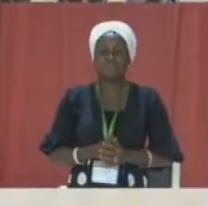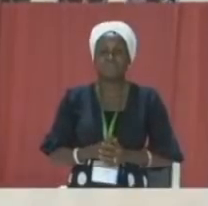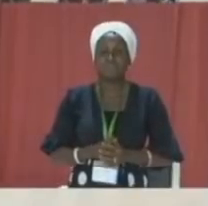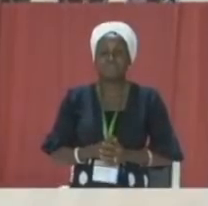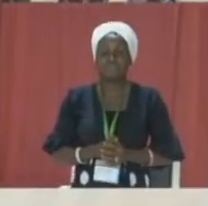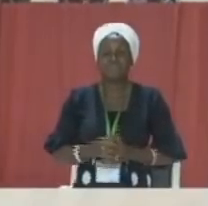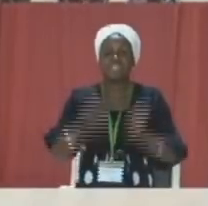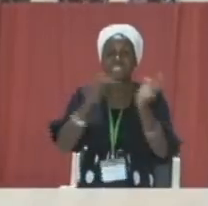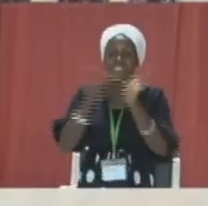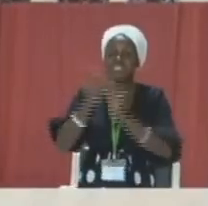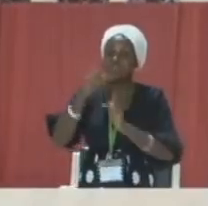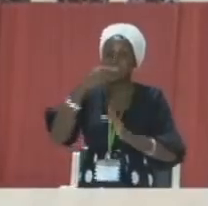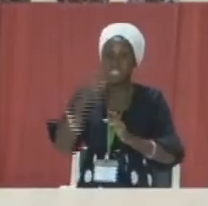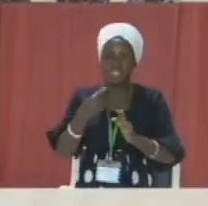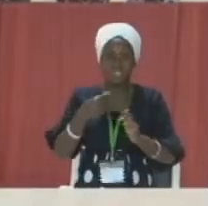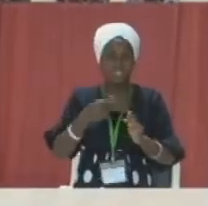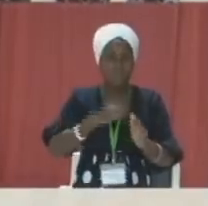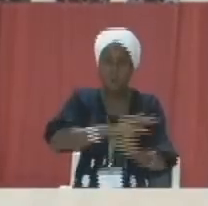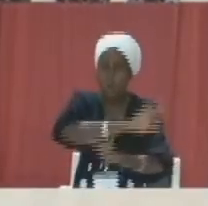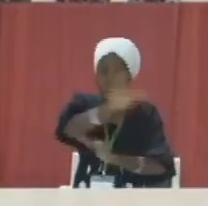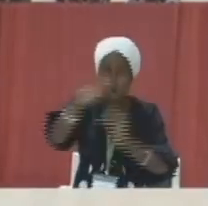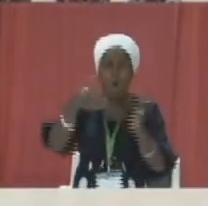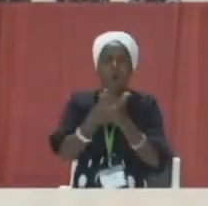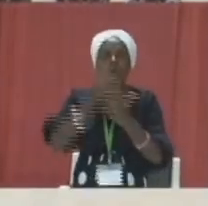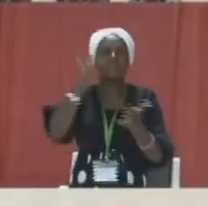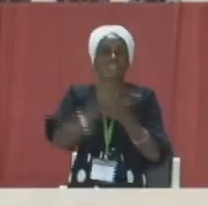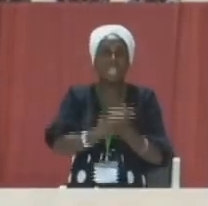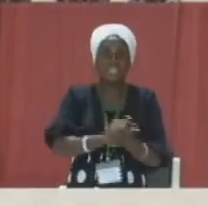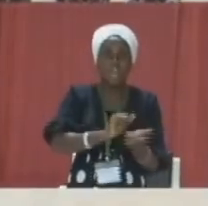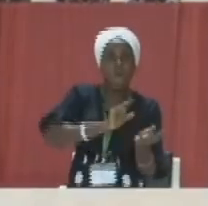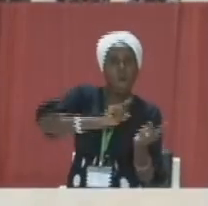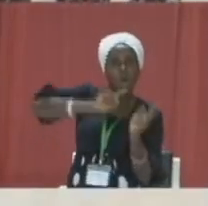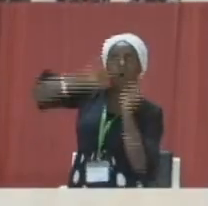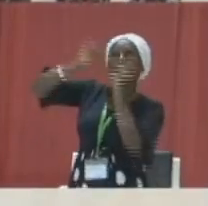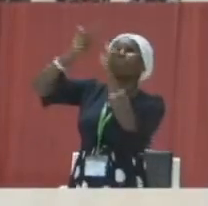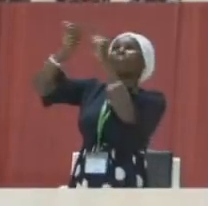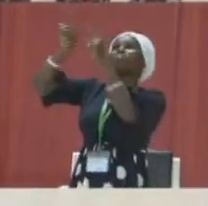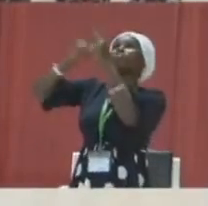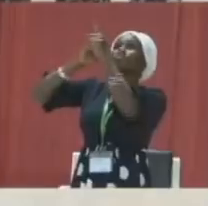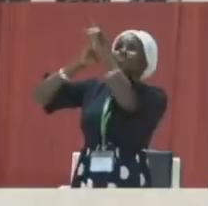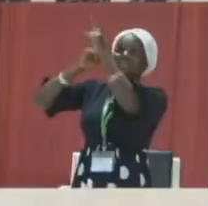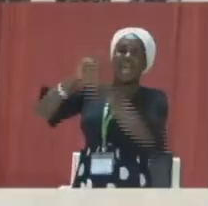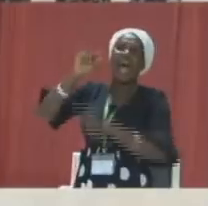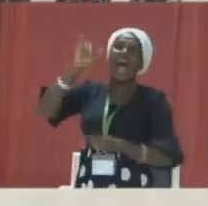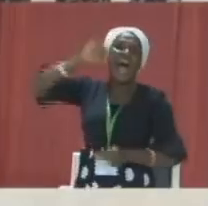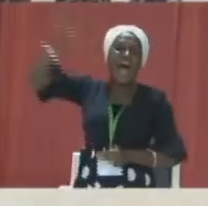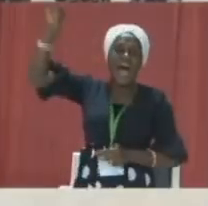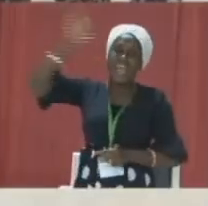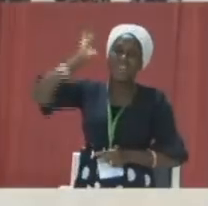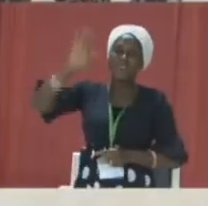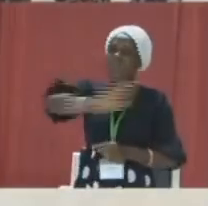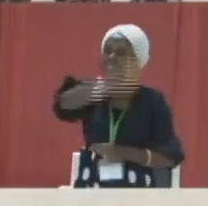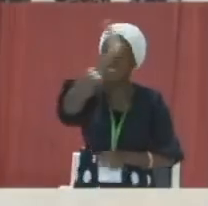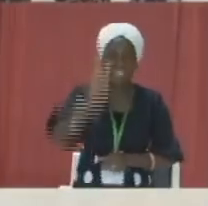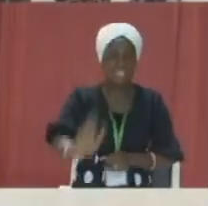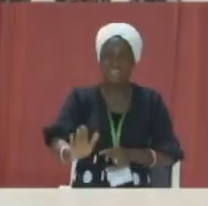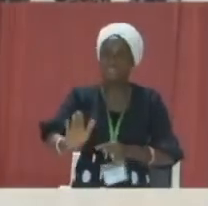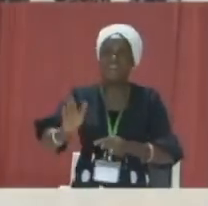those who come to me, I will never cast out. And whosoever shall call on my name shall be